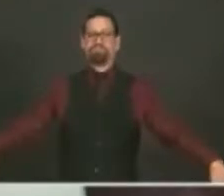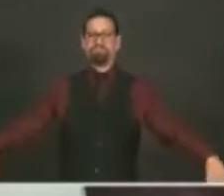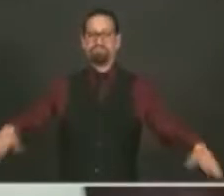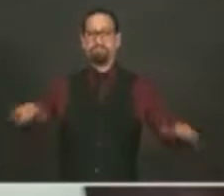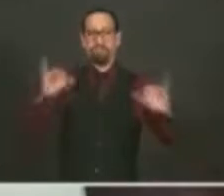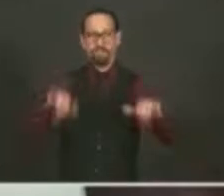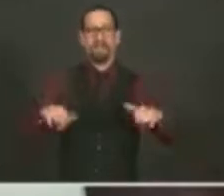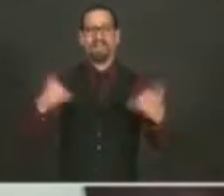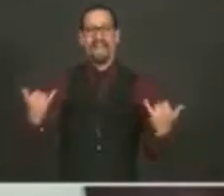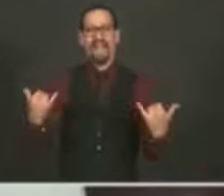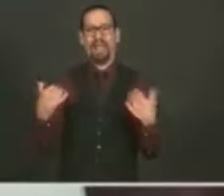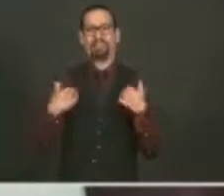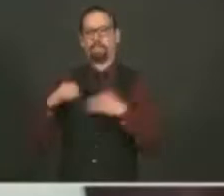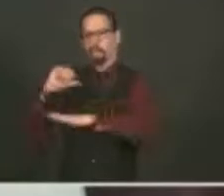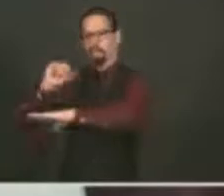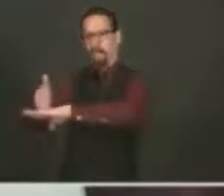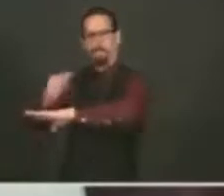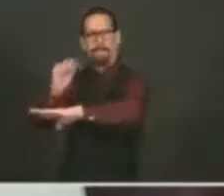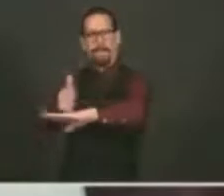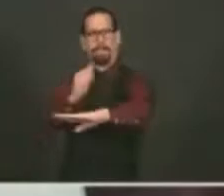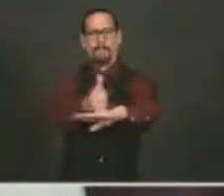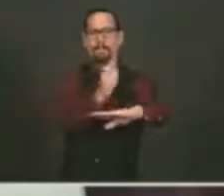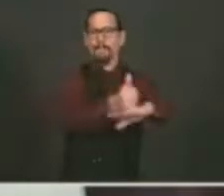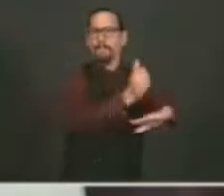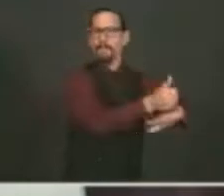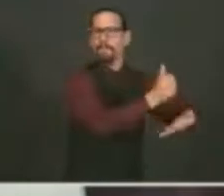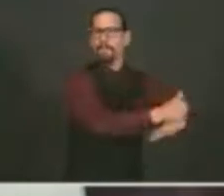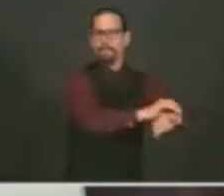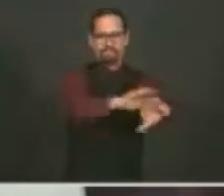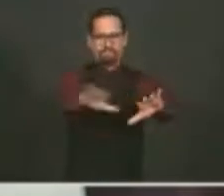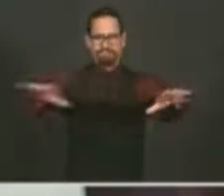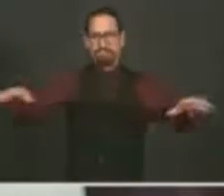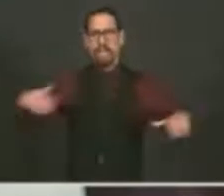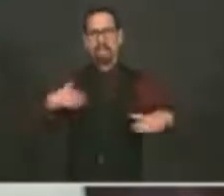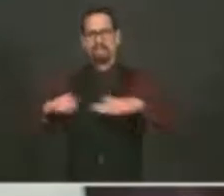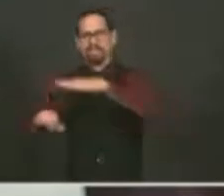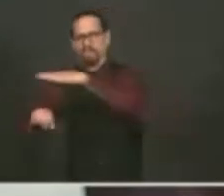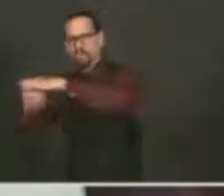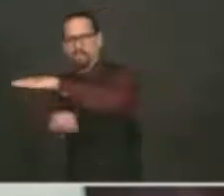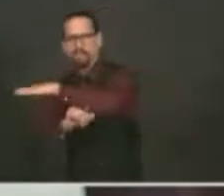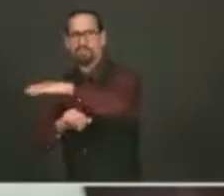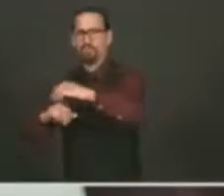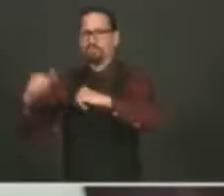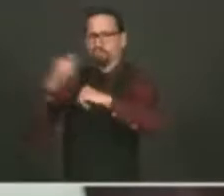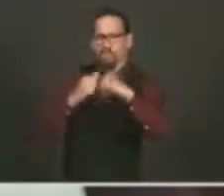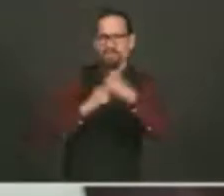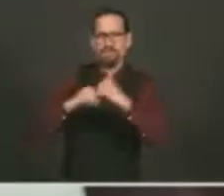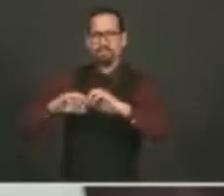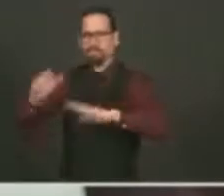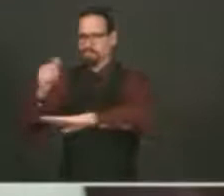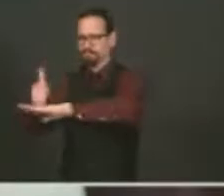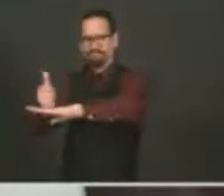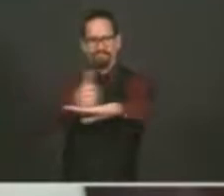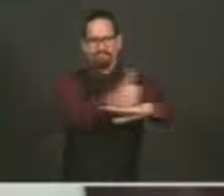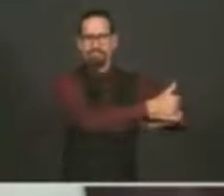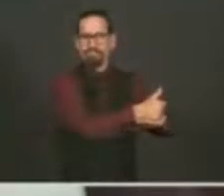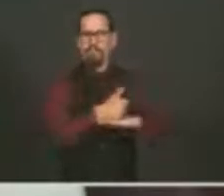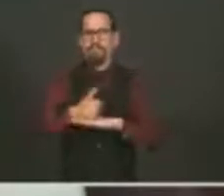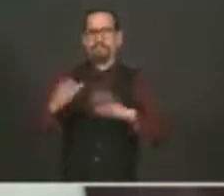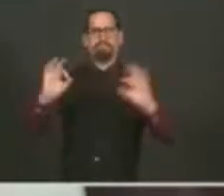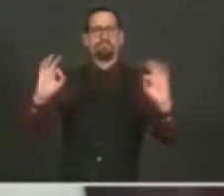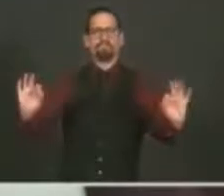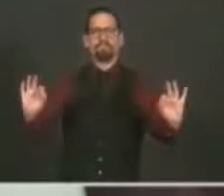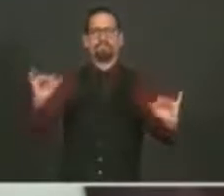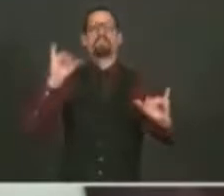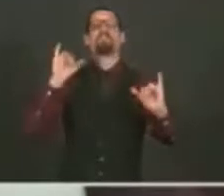unstructured, informal social gatherings with people who and we are not following the rules. So we